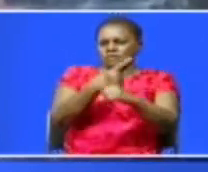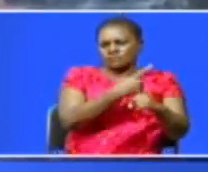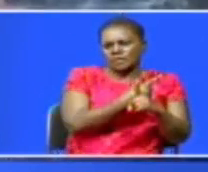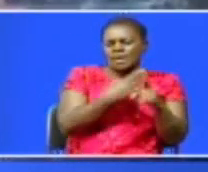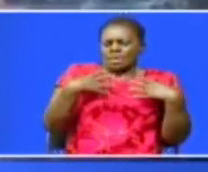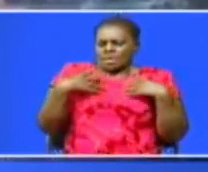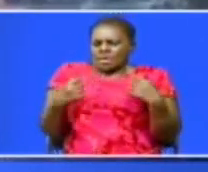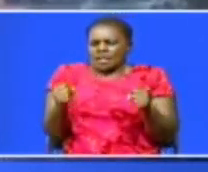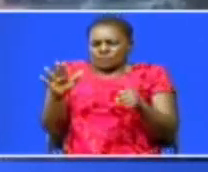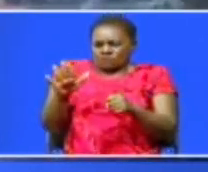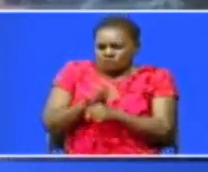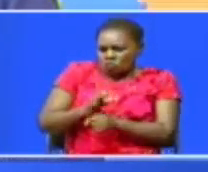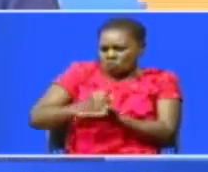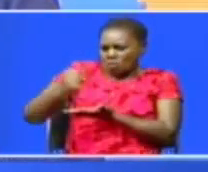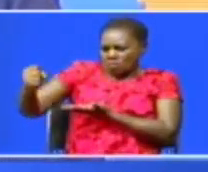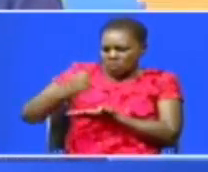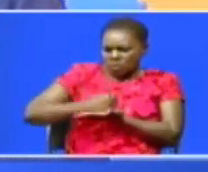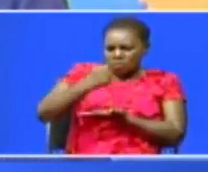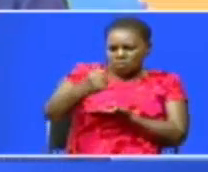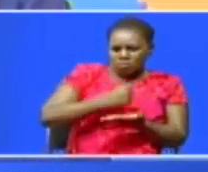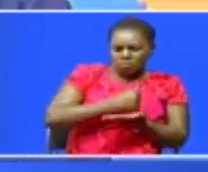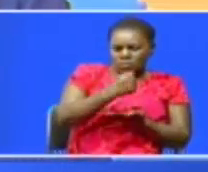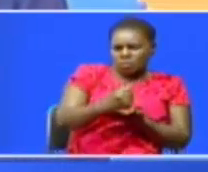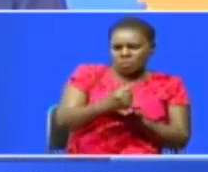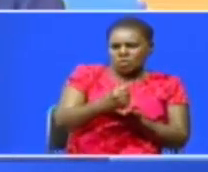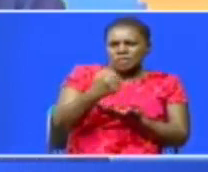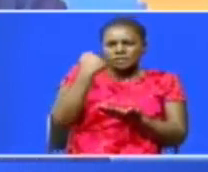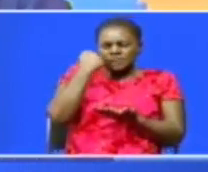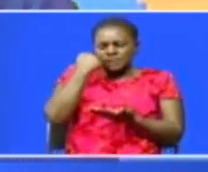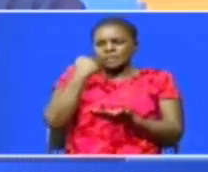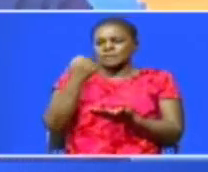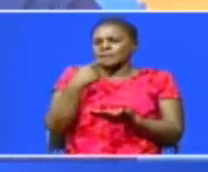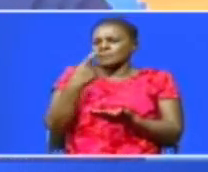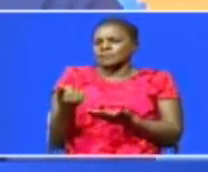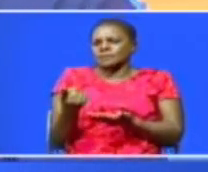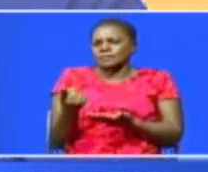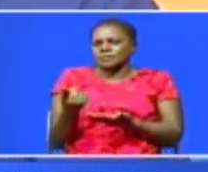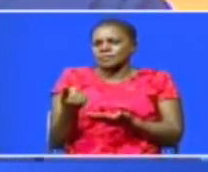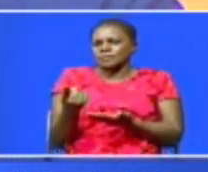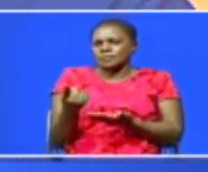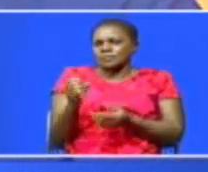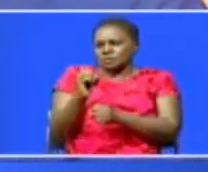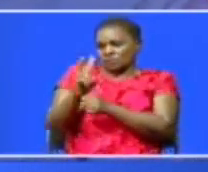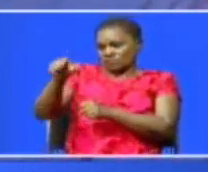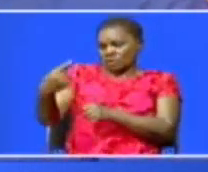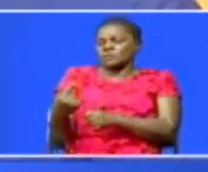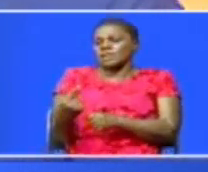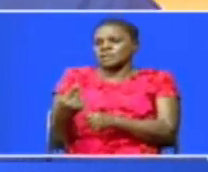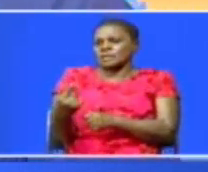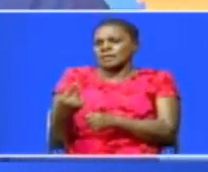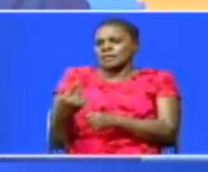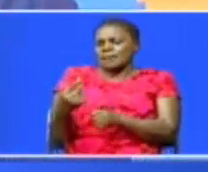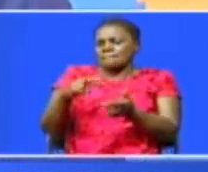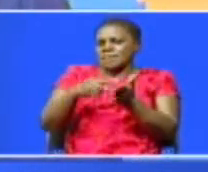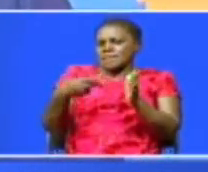number of people now we have discharged out of the cases that I have mentioned, I've mentioned about the 12,000 cases, but